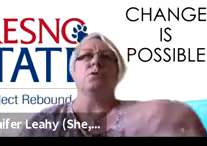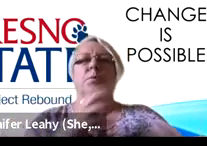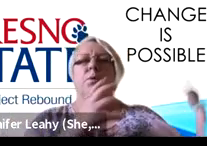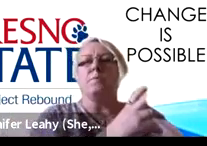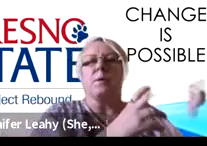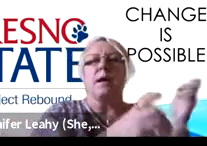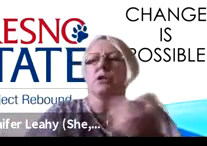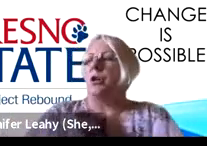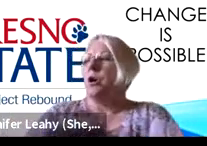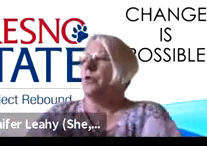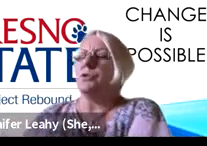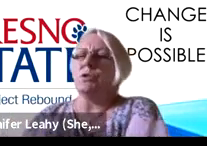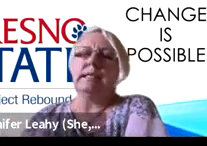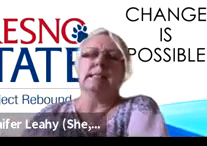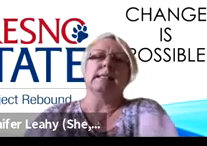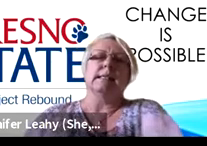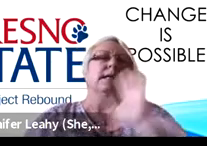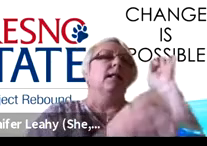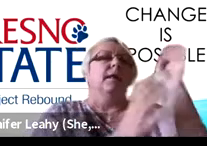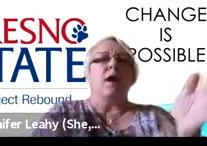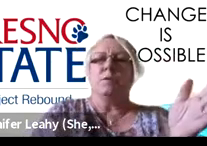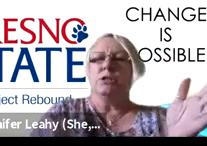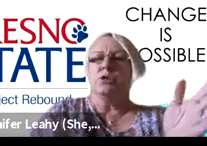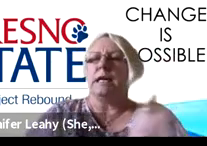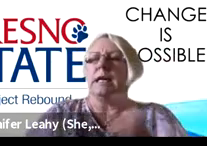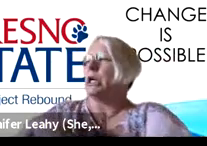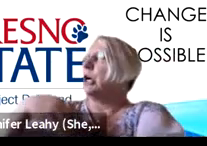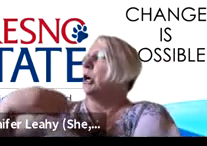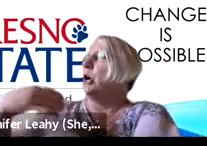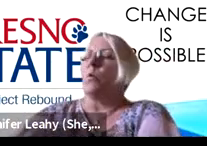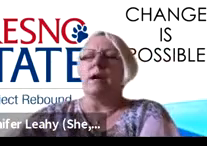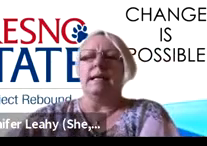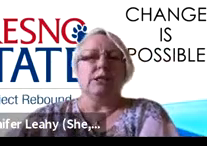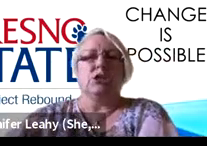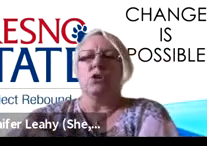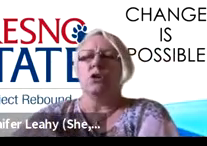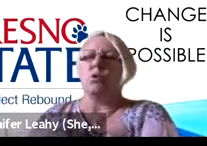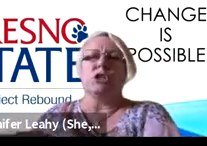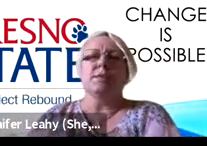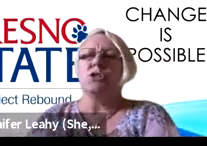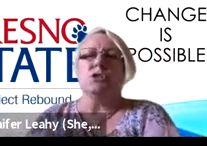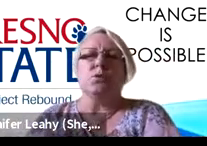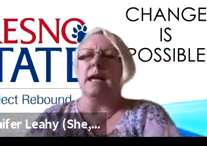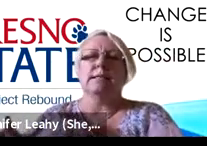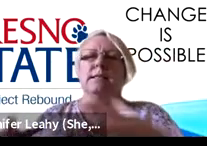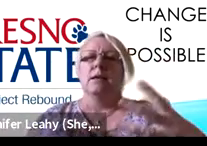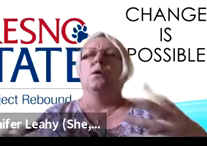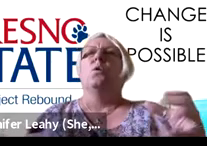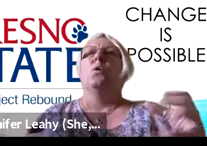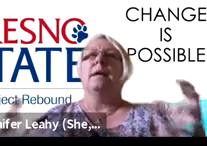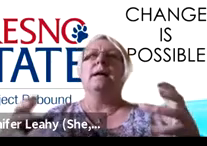whether you're the program director, the student assistant, the outreach coordinator, or an intern, or just a